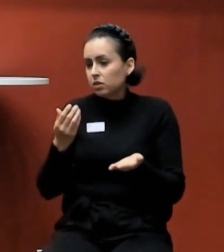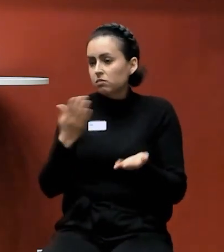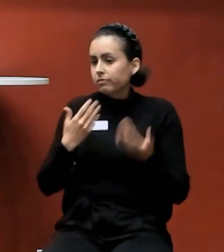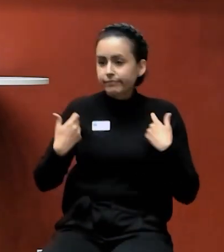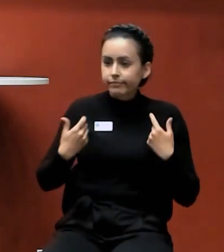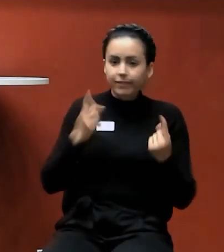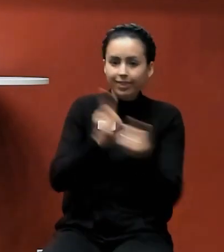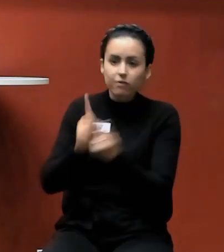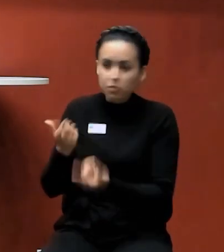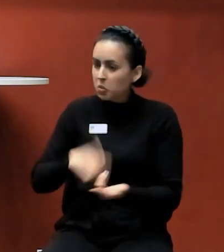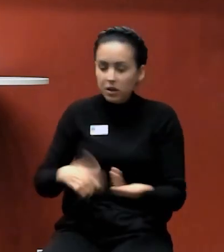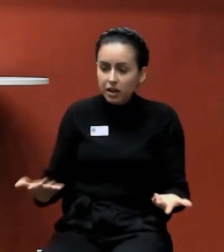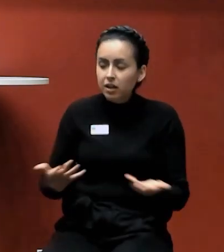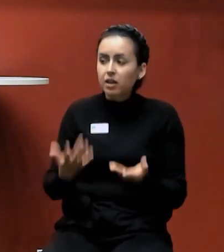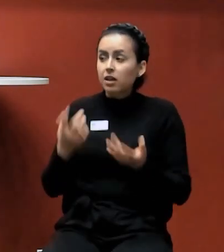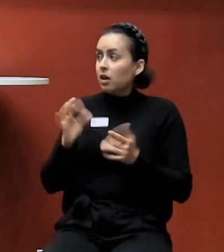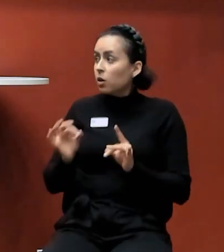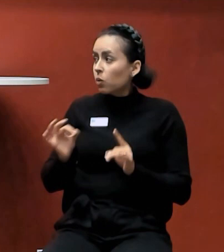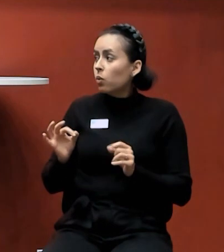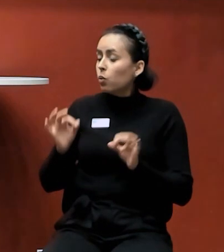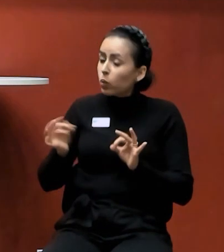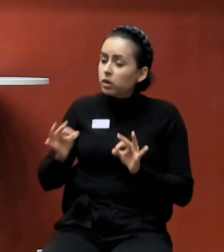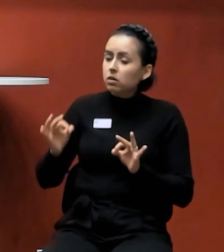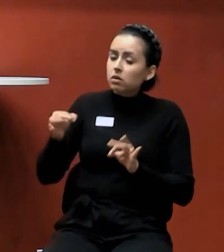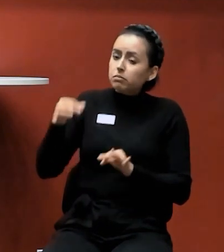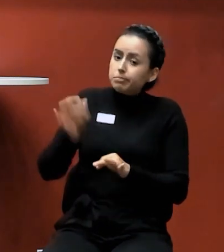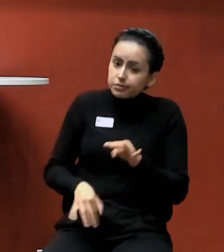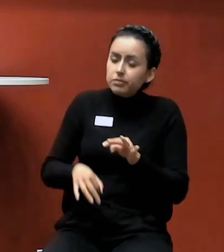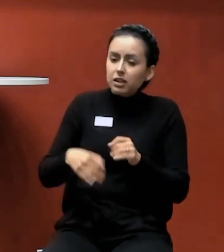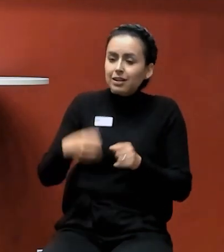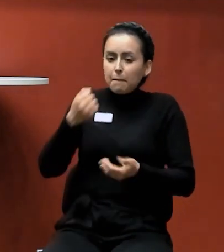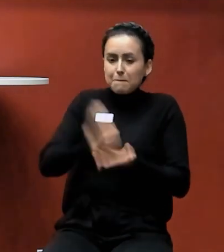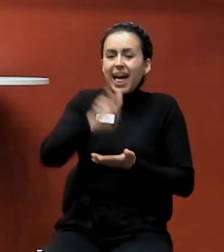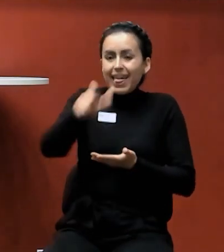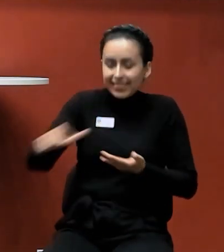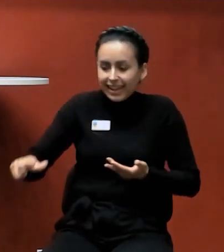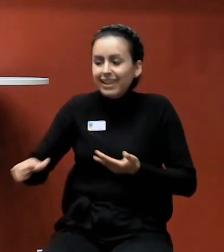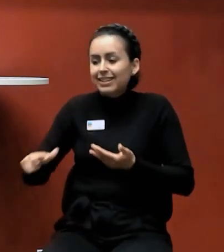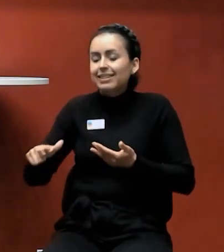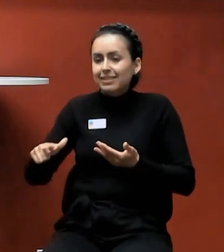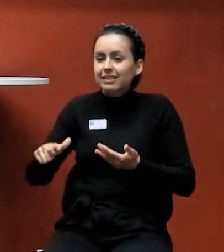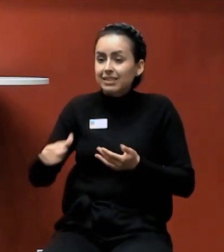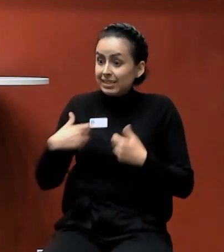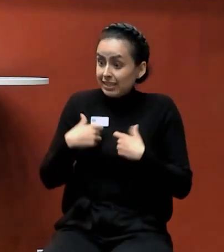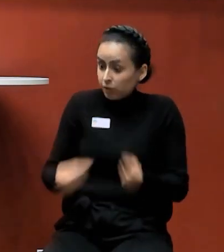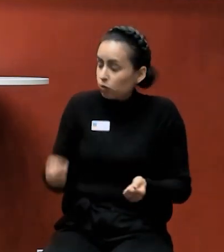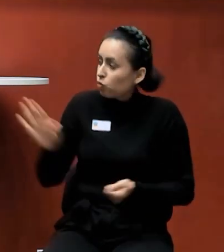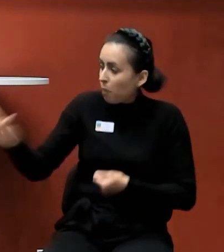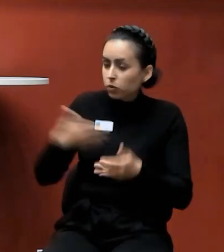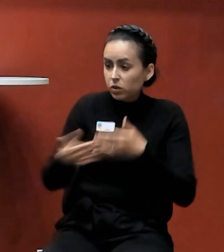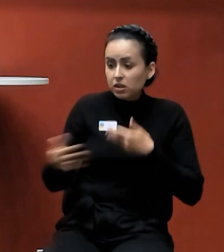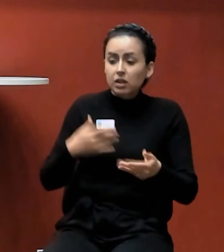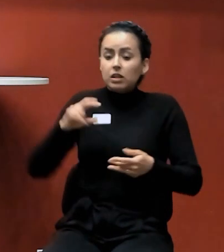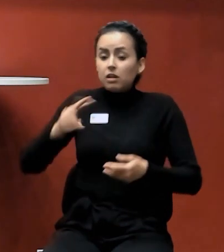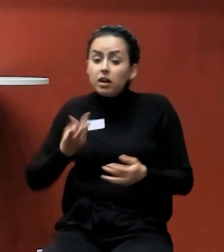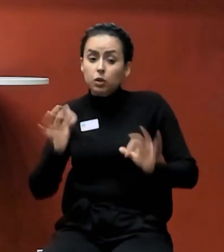you actually make people in power interested in works or what marginalized people have to say?